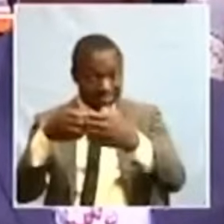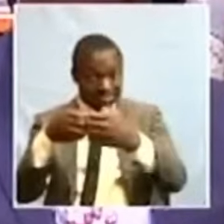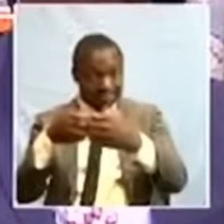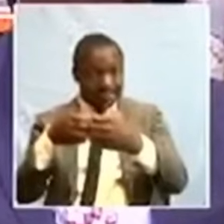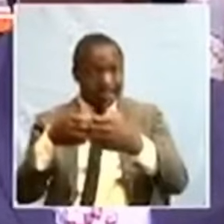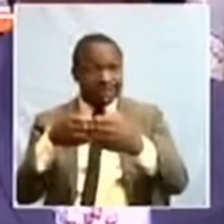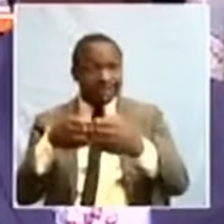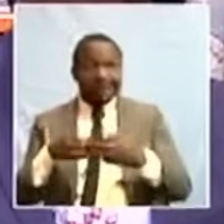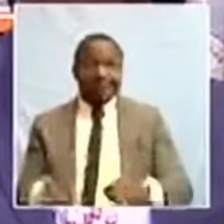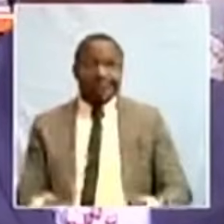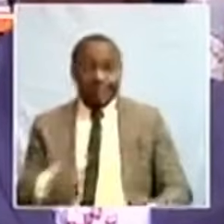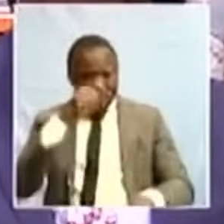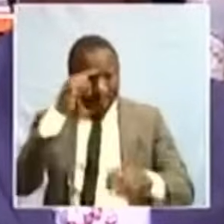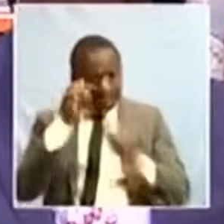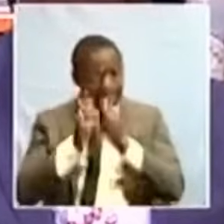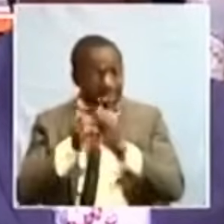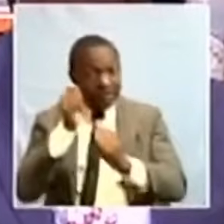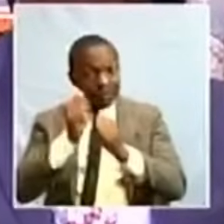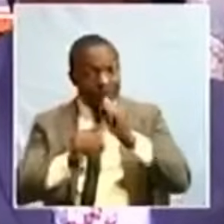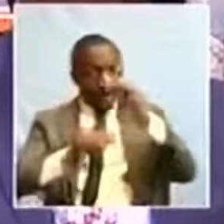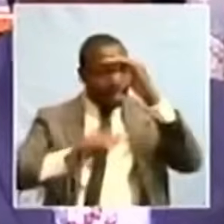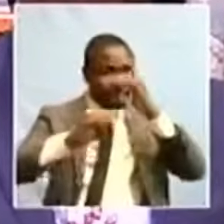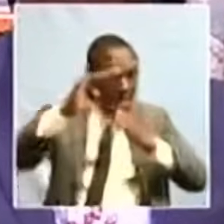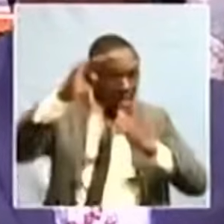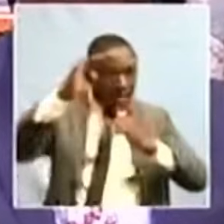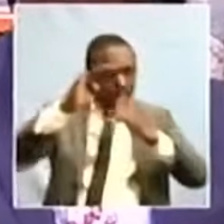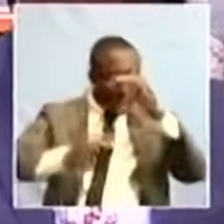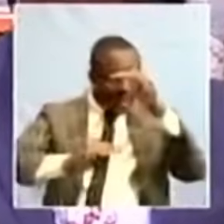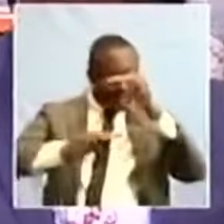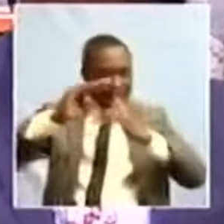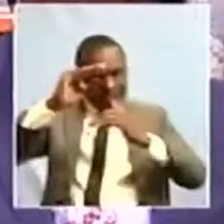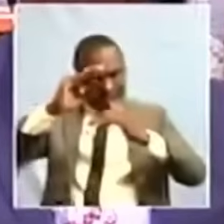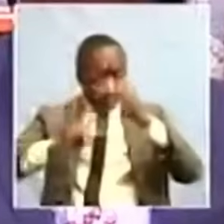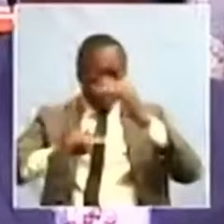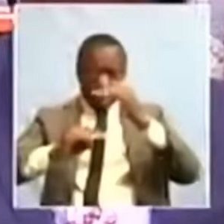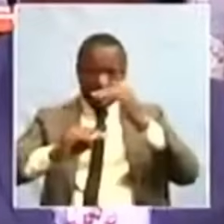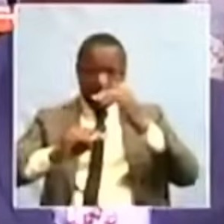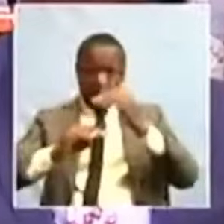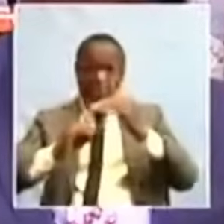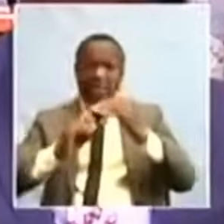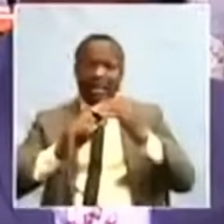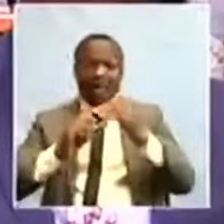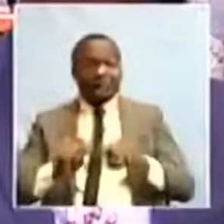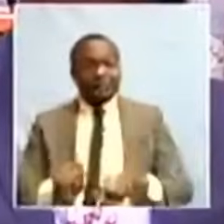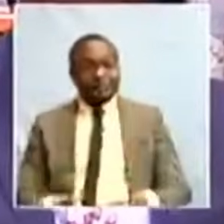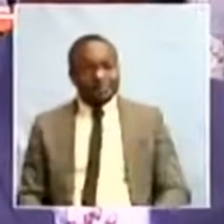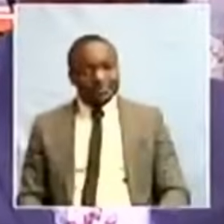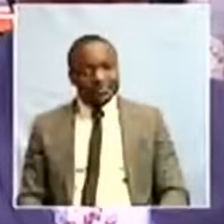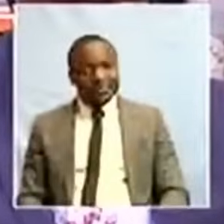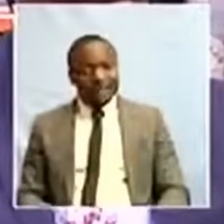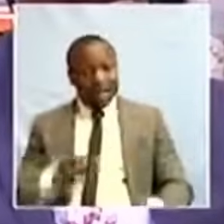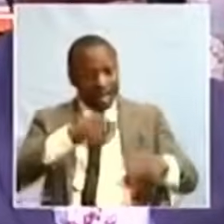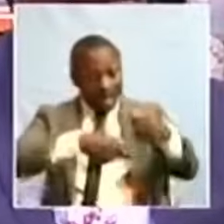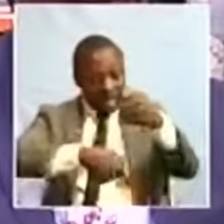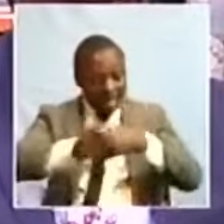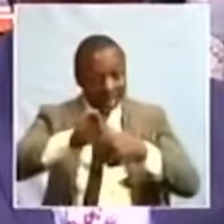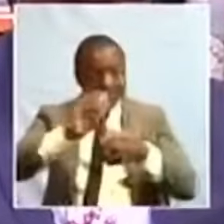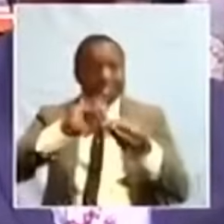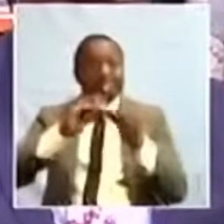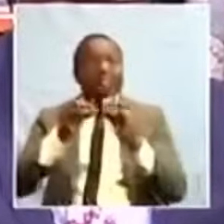the fact that because of the fluctuation, I hope I got that, of the exchange